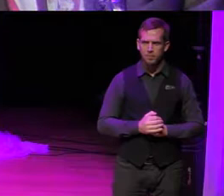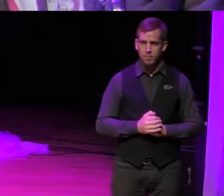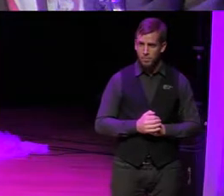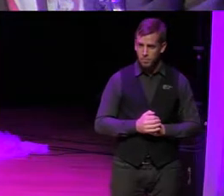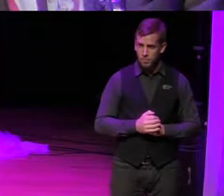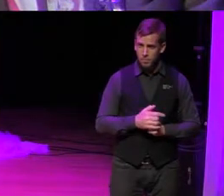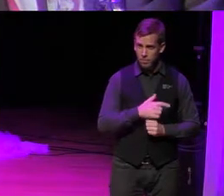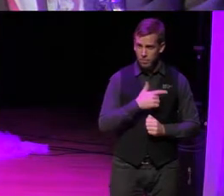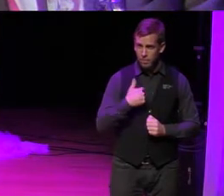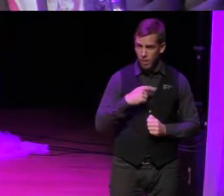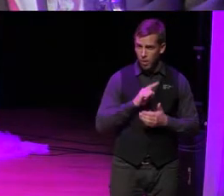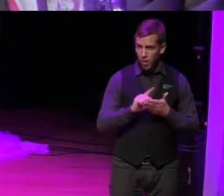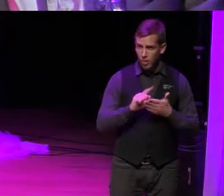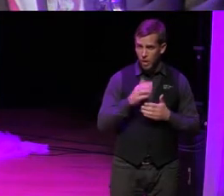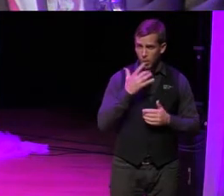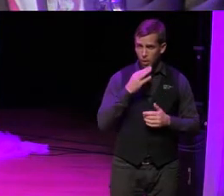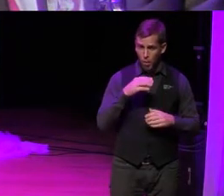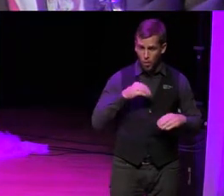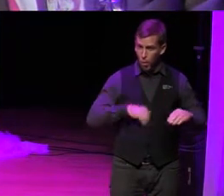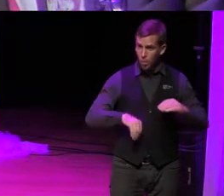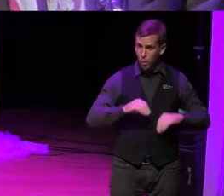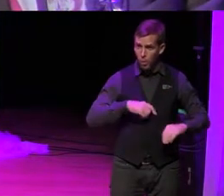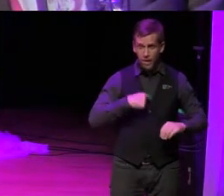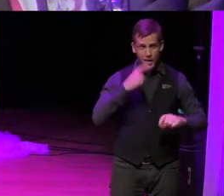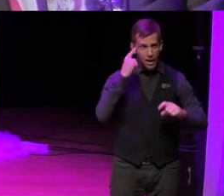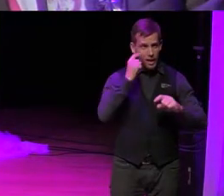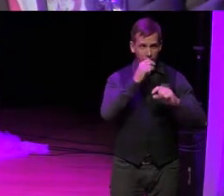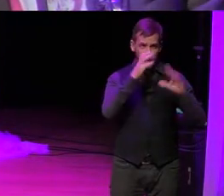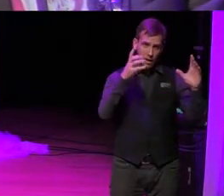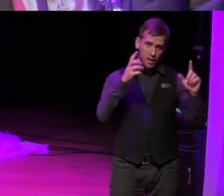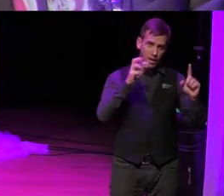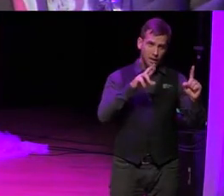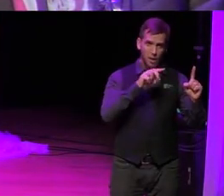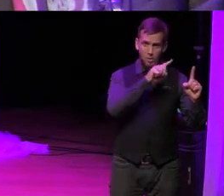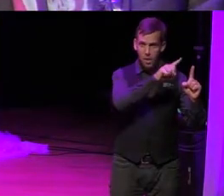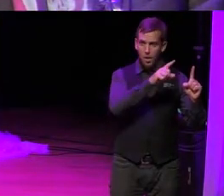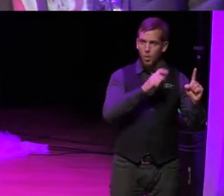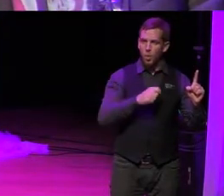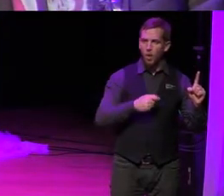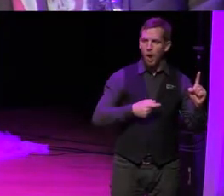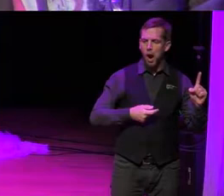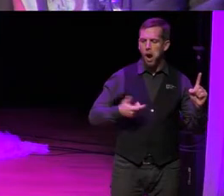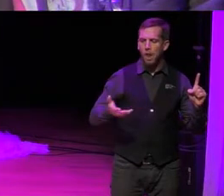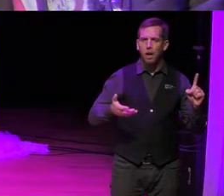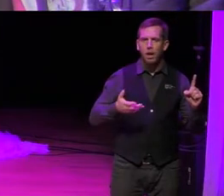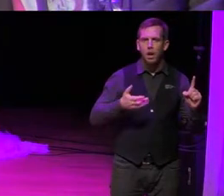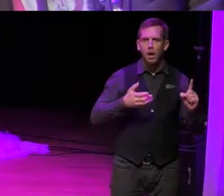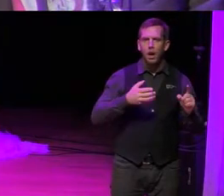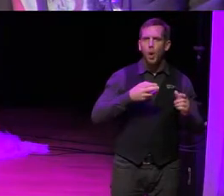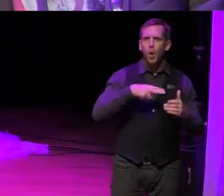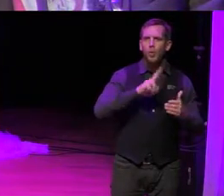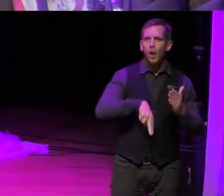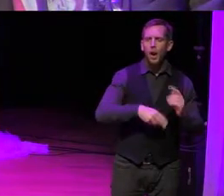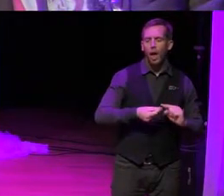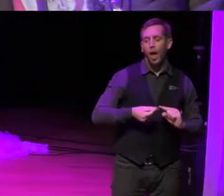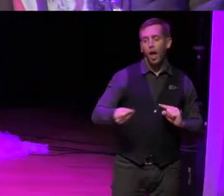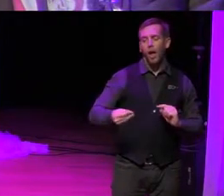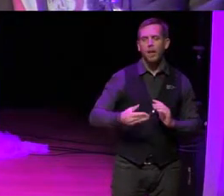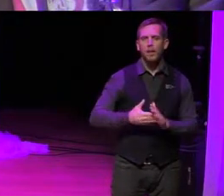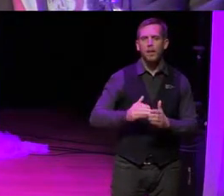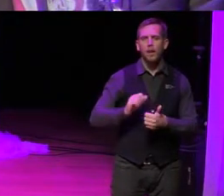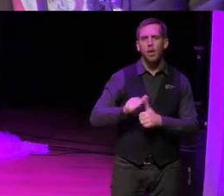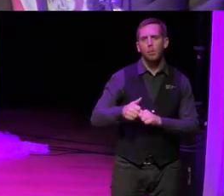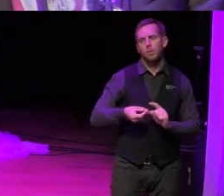grand corruption, when somebody maybe issues a state contract or a company contract